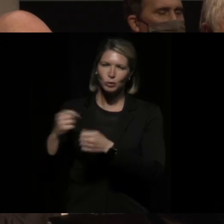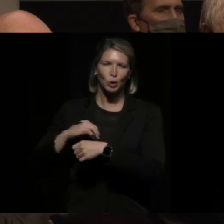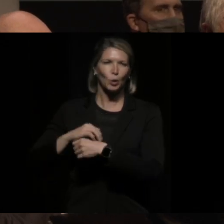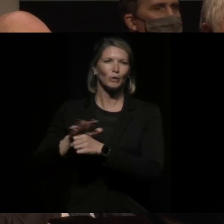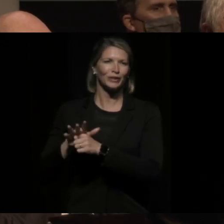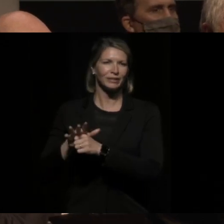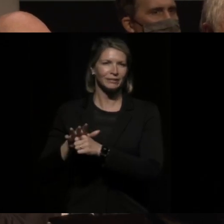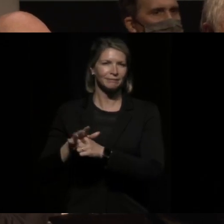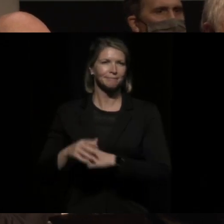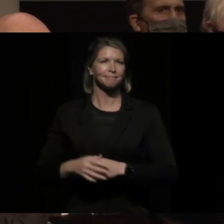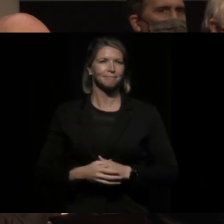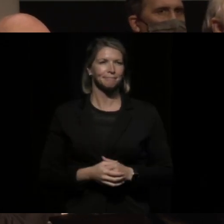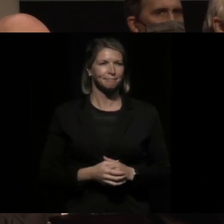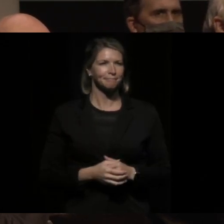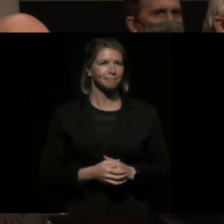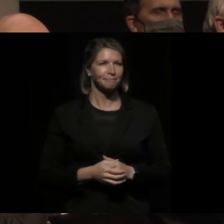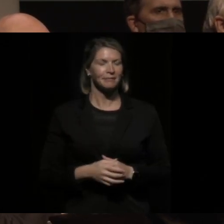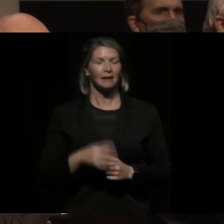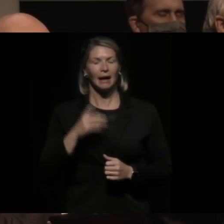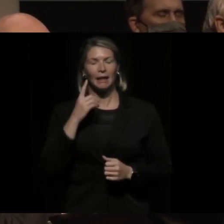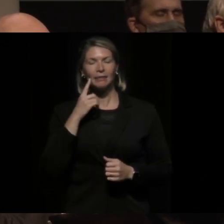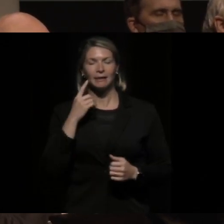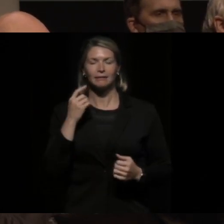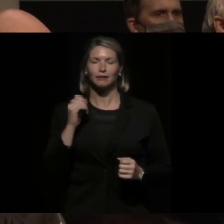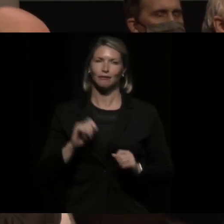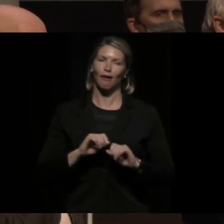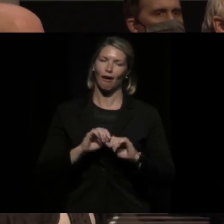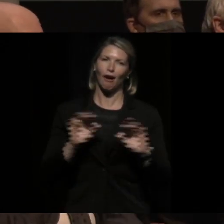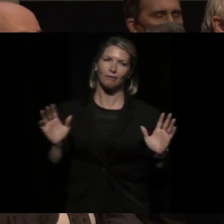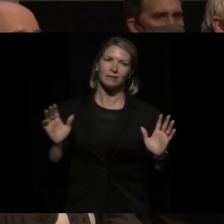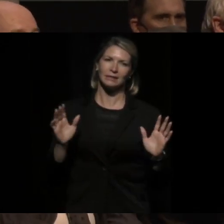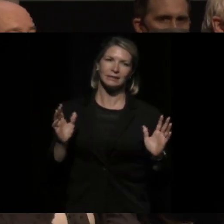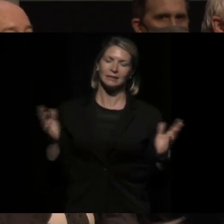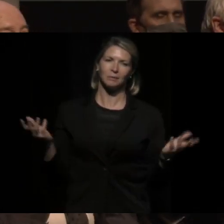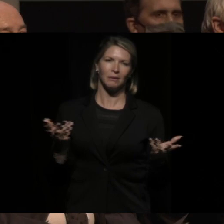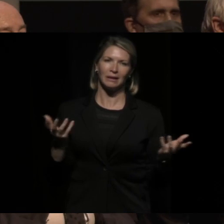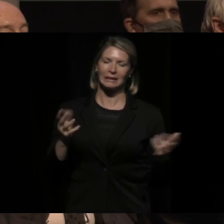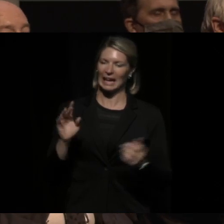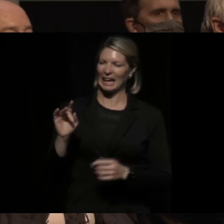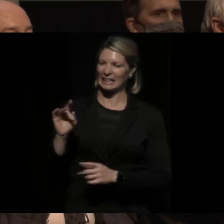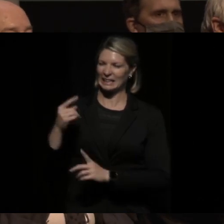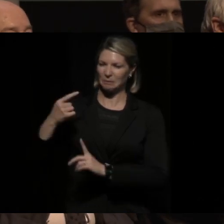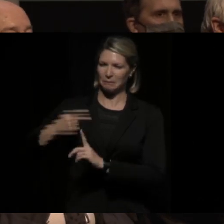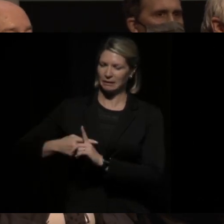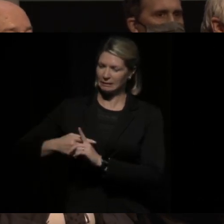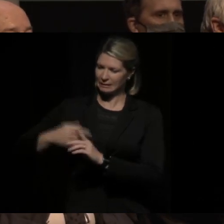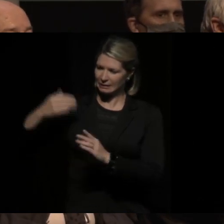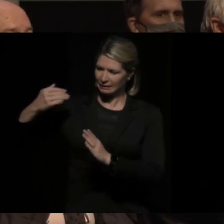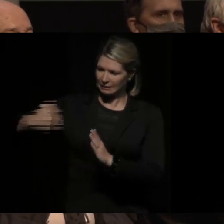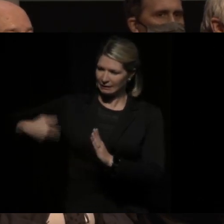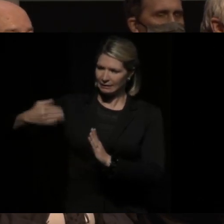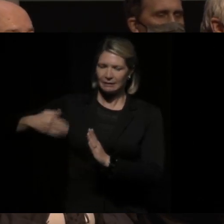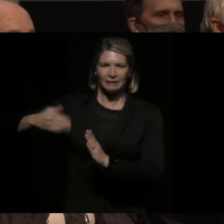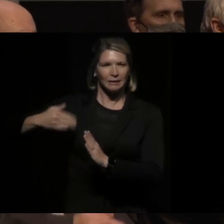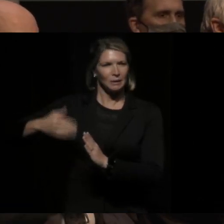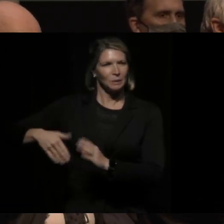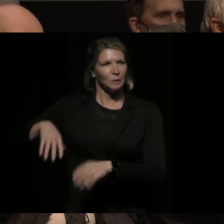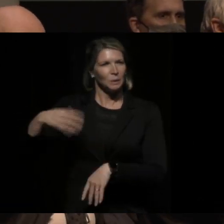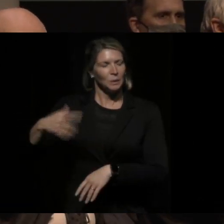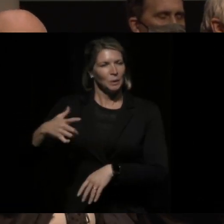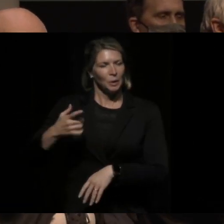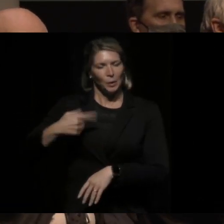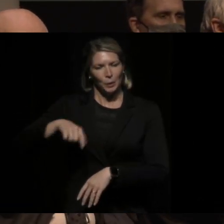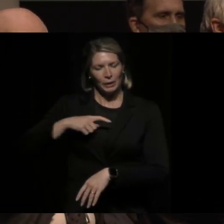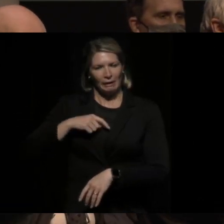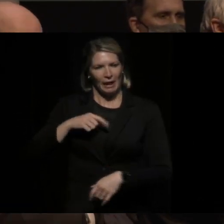I think it goes without saying the last 18 months have been unprecedented. We have all had to adopt and adjust in